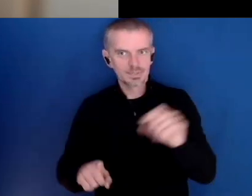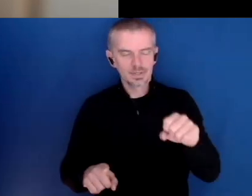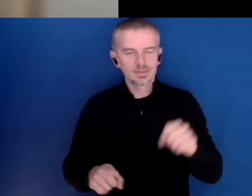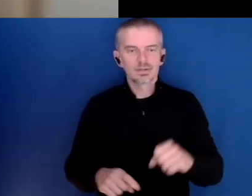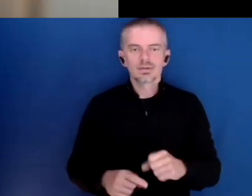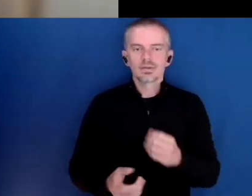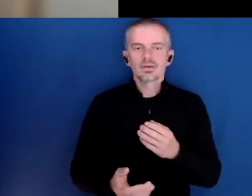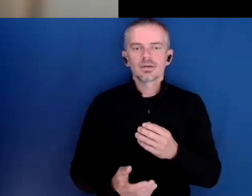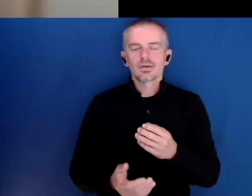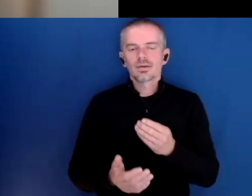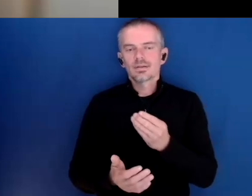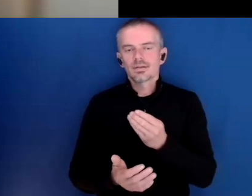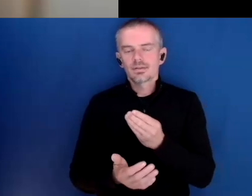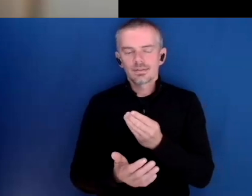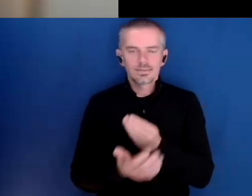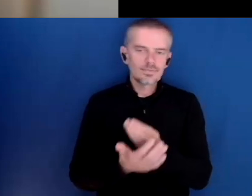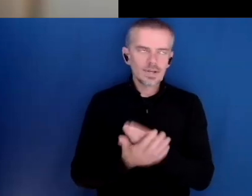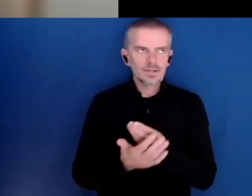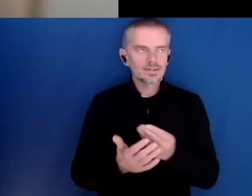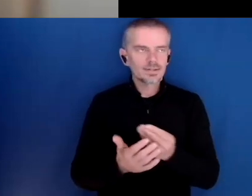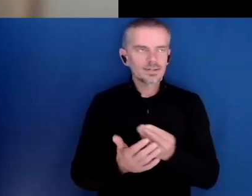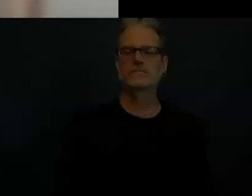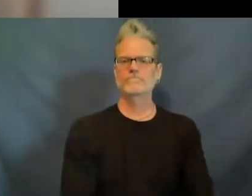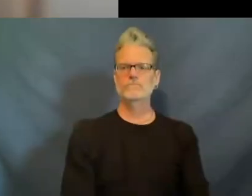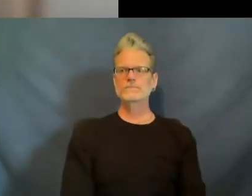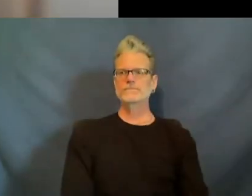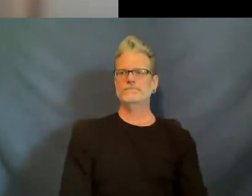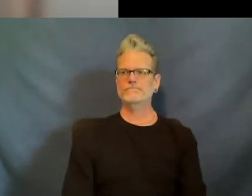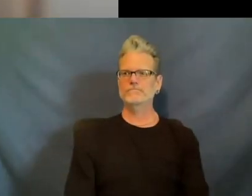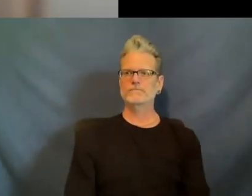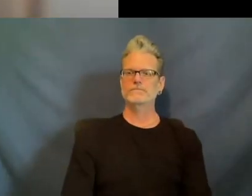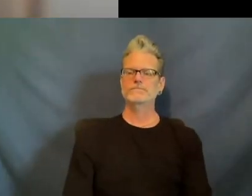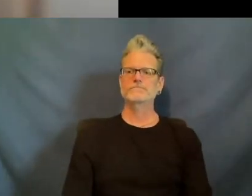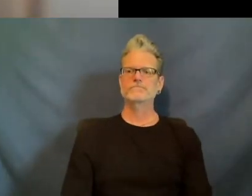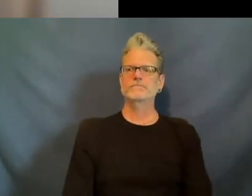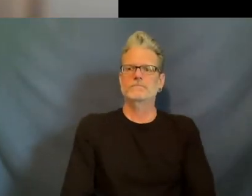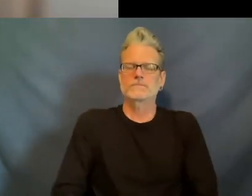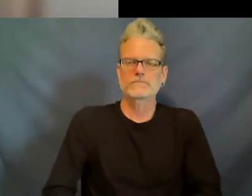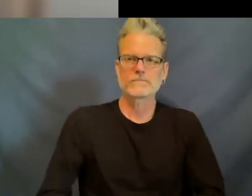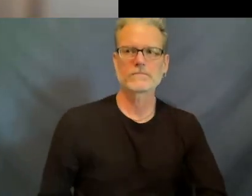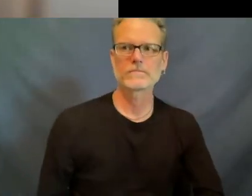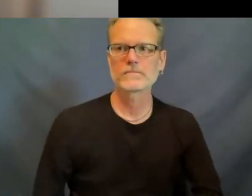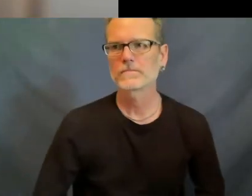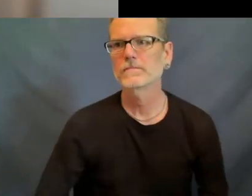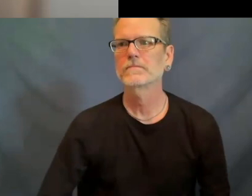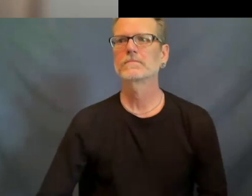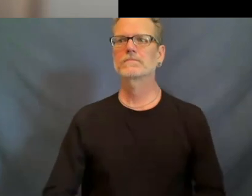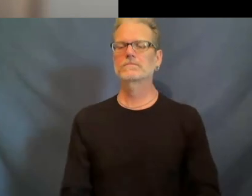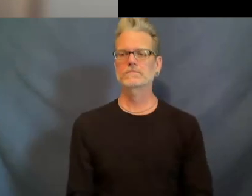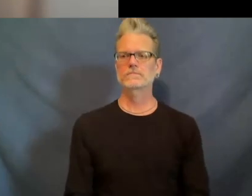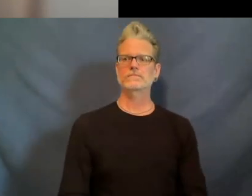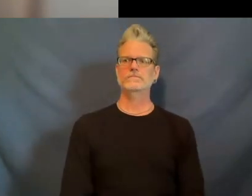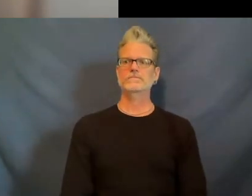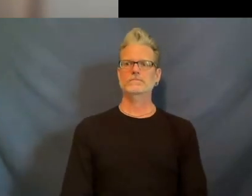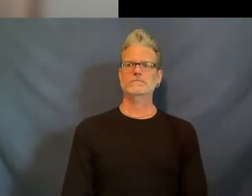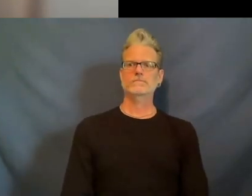ask, is there funding? It depends. Sometimes there are appropriations specific for that need. But